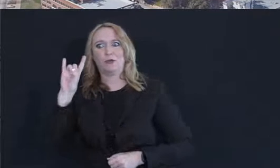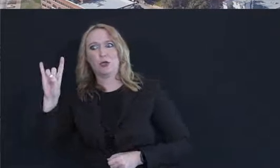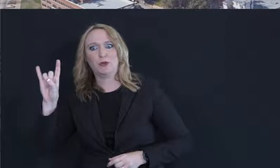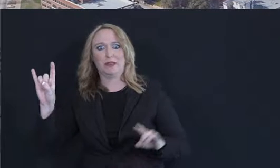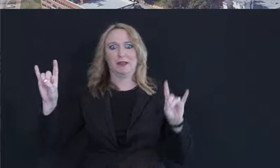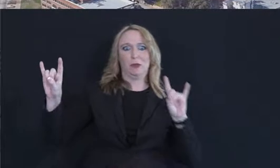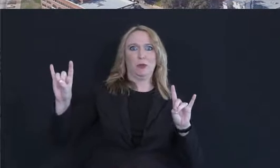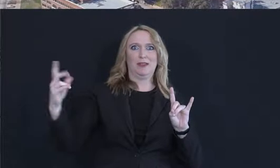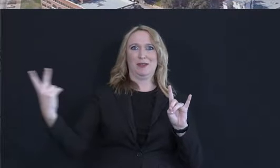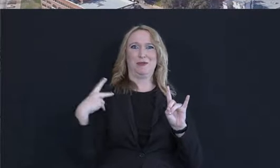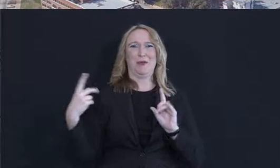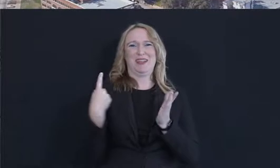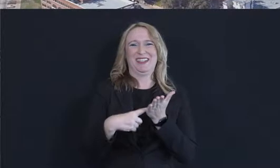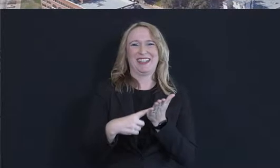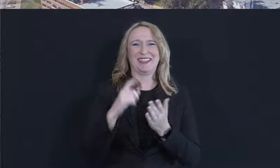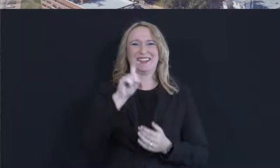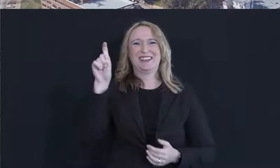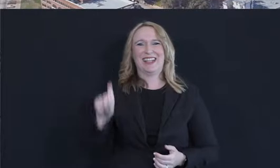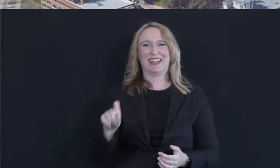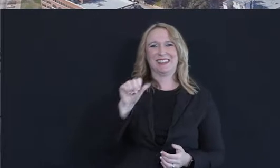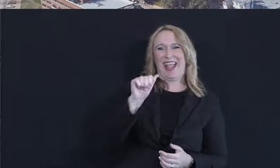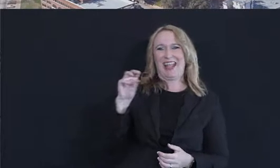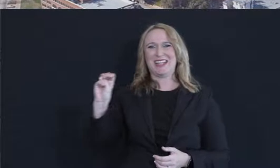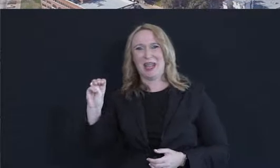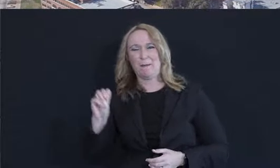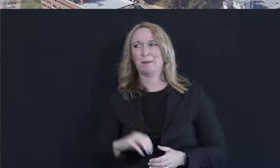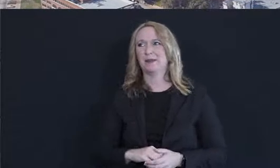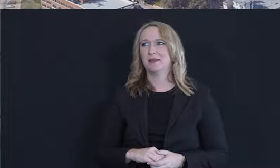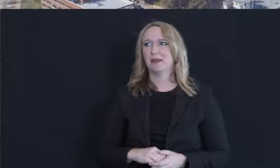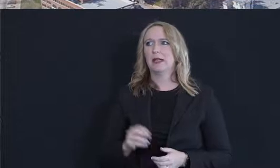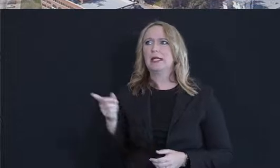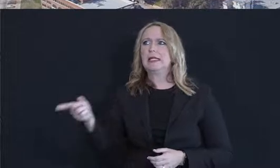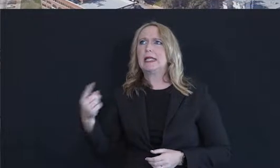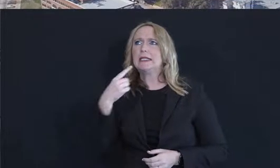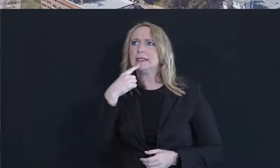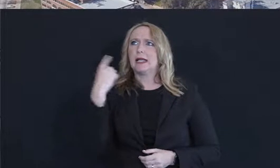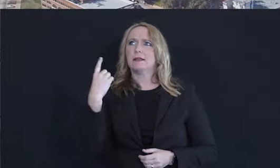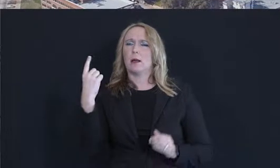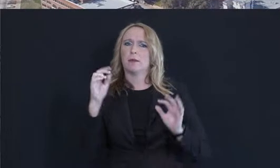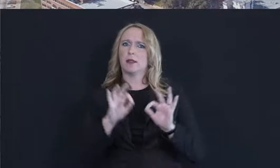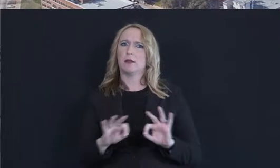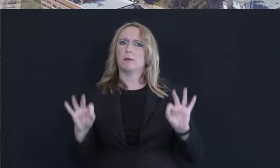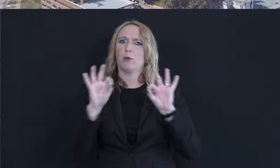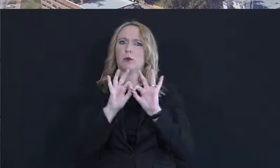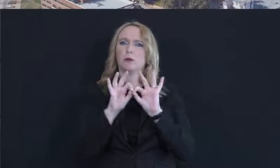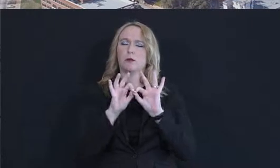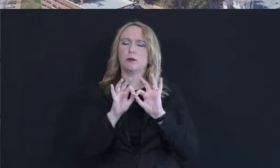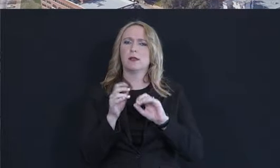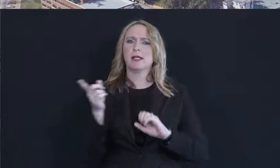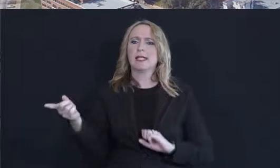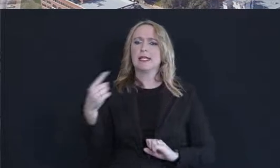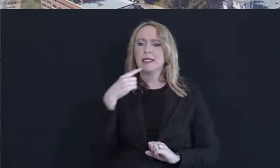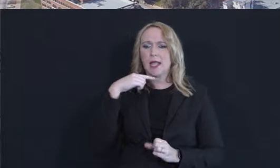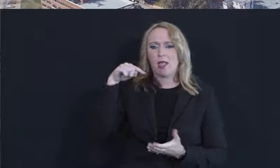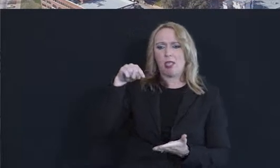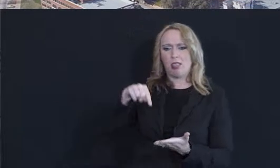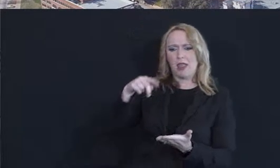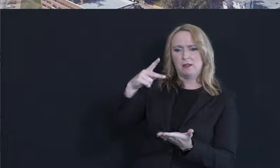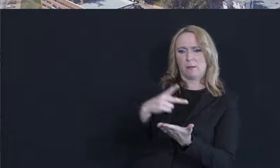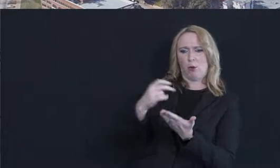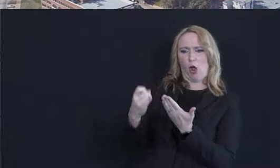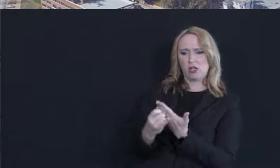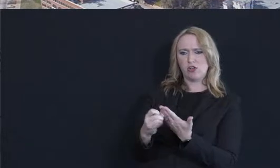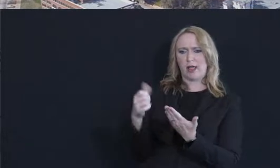opportunity was in North Campus and John said something profound that this project we are changing the architecture